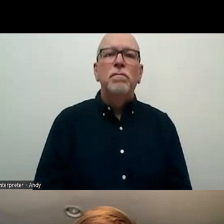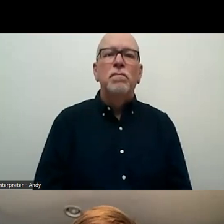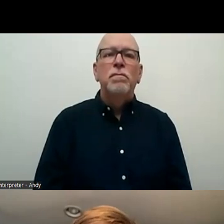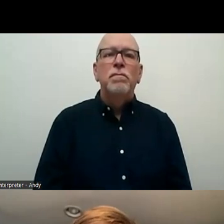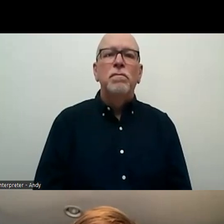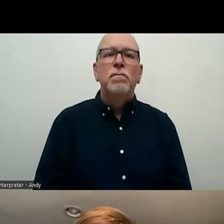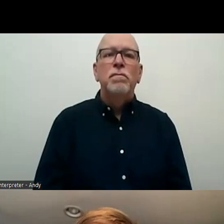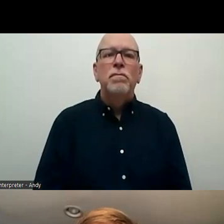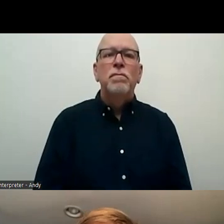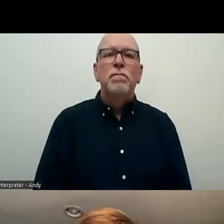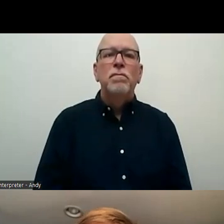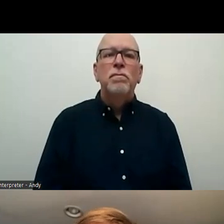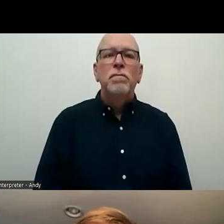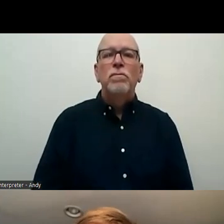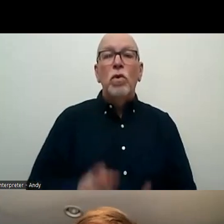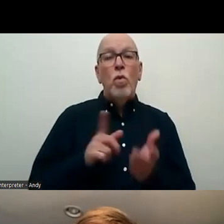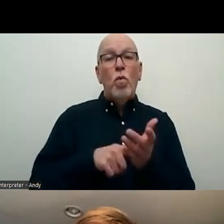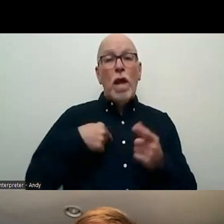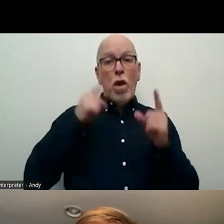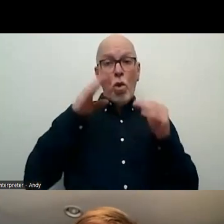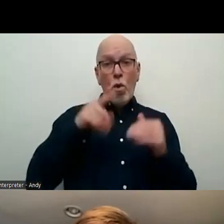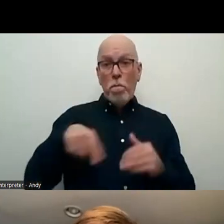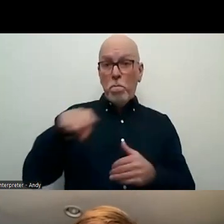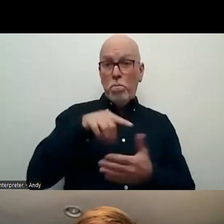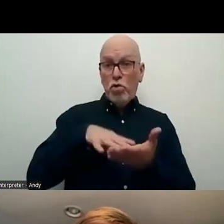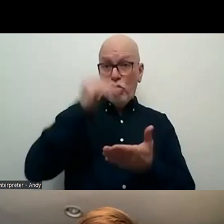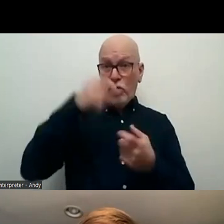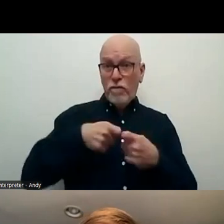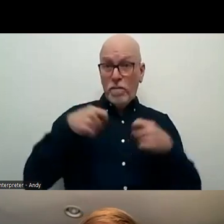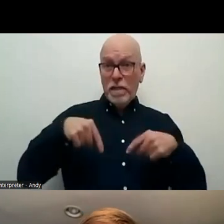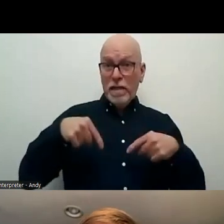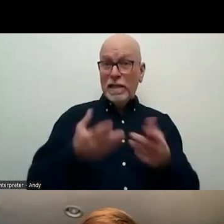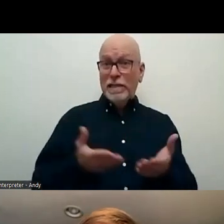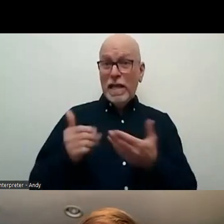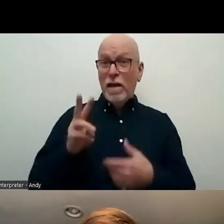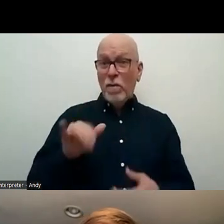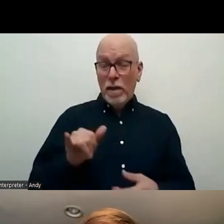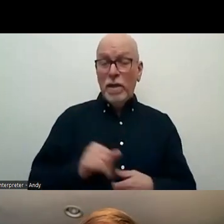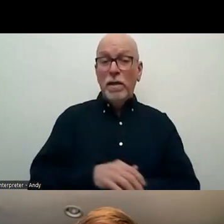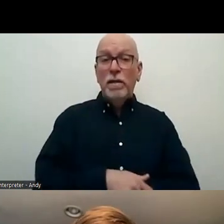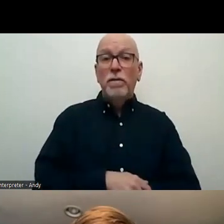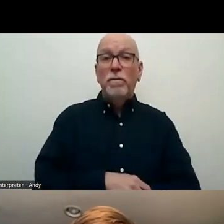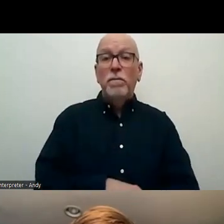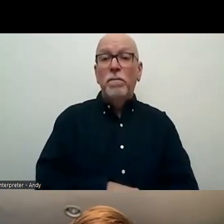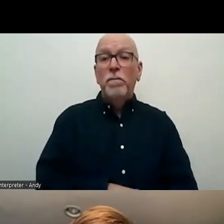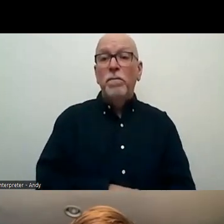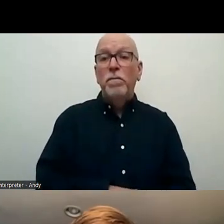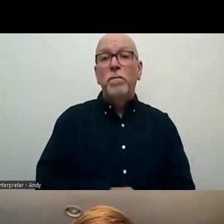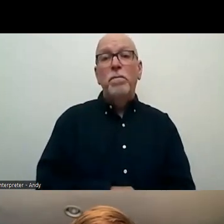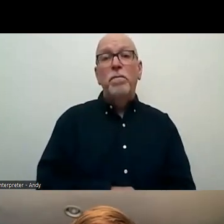this is that it's